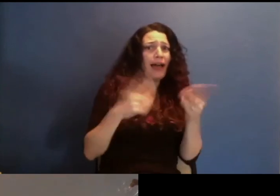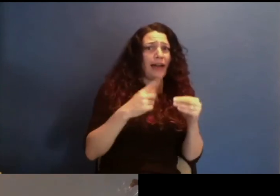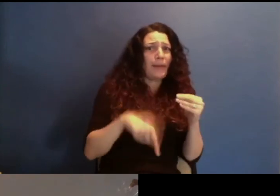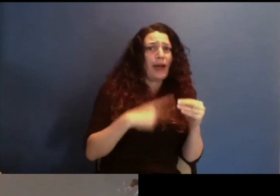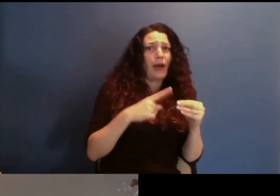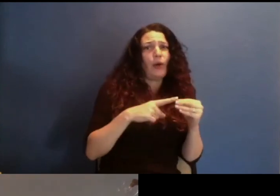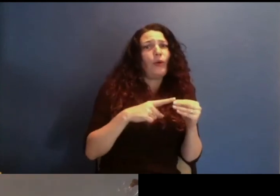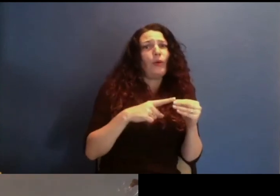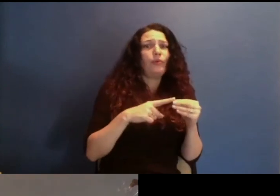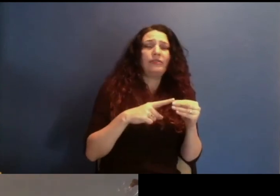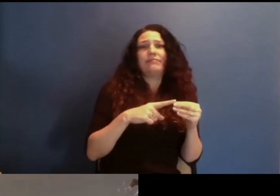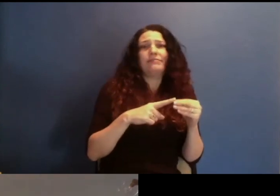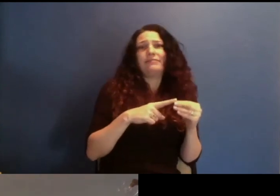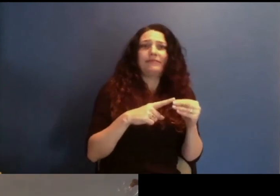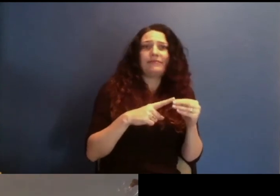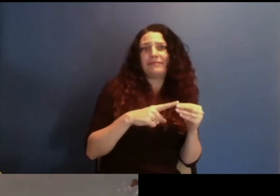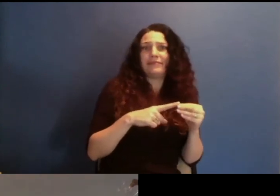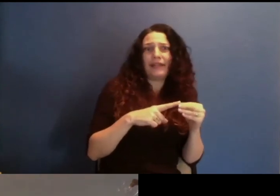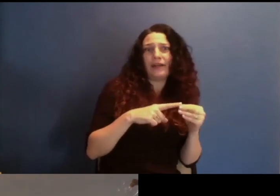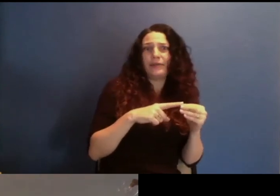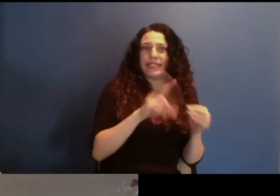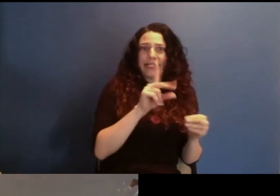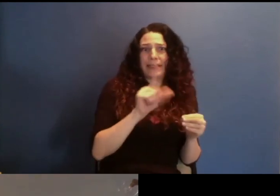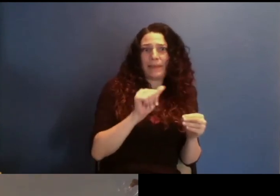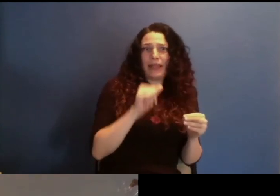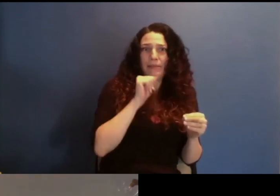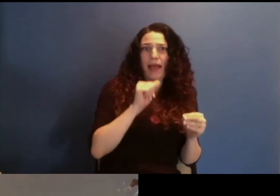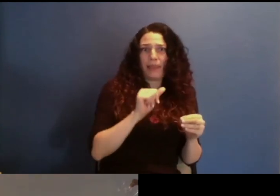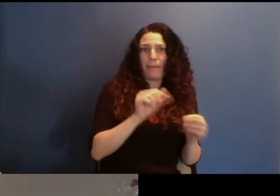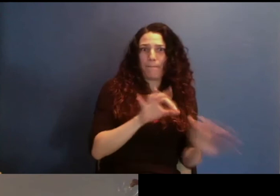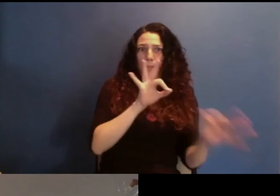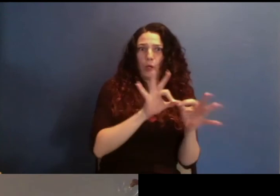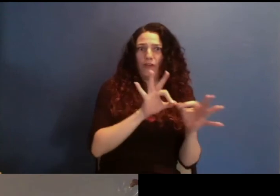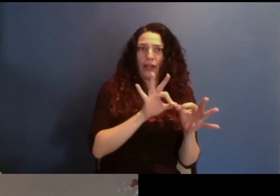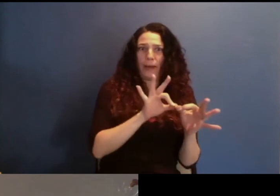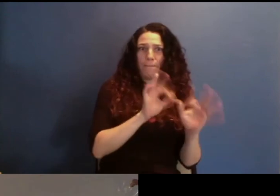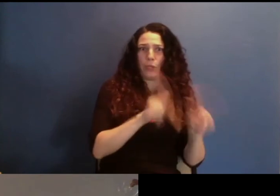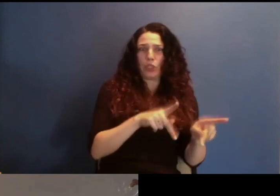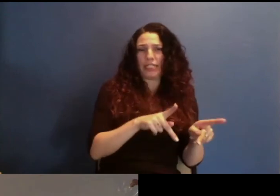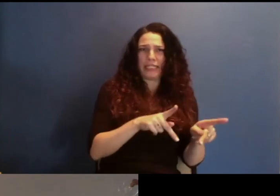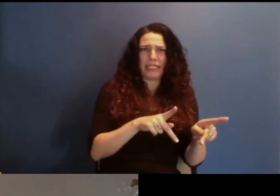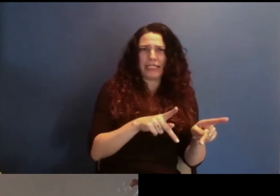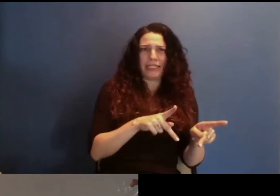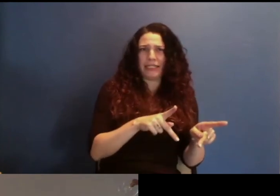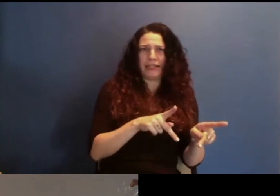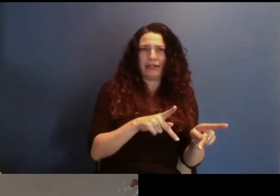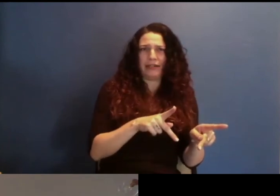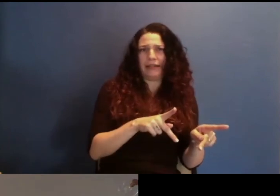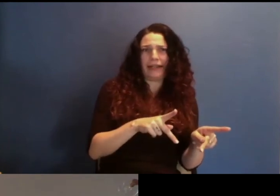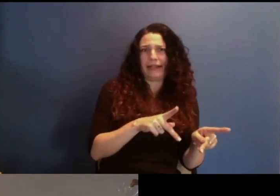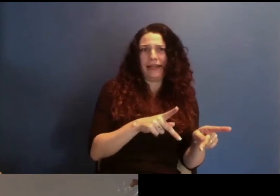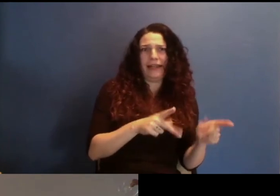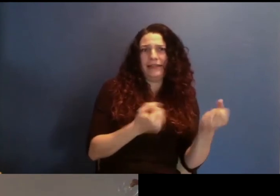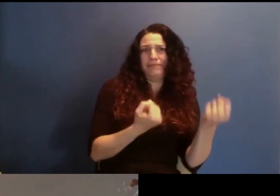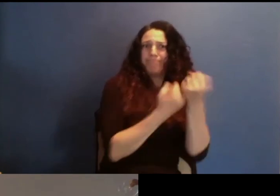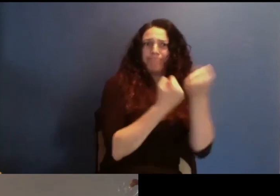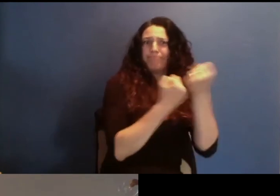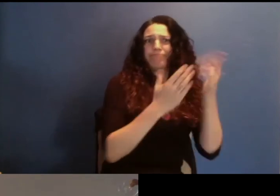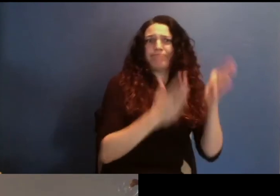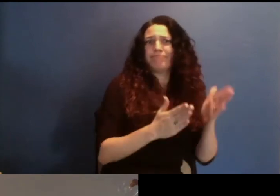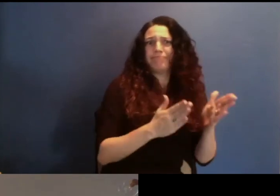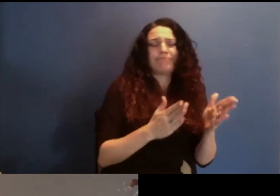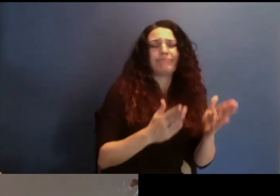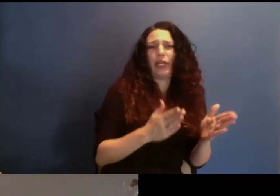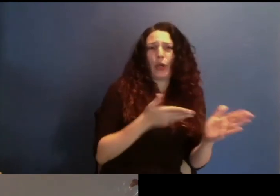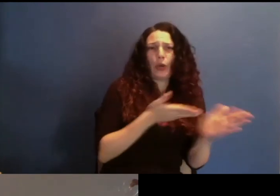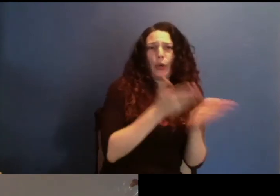well versed in disability rights, and maybe I'm not I would never identify as an activist. I just wouldn't. I think that label makes me uncomfortable because I feel like